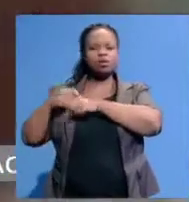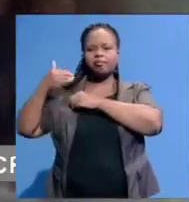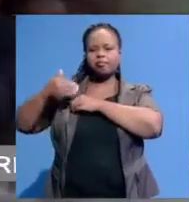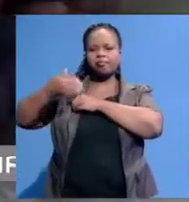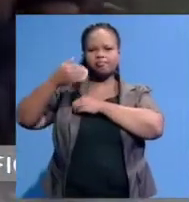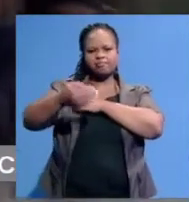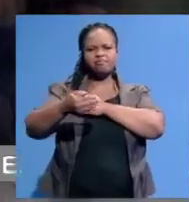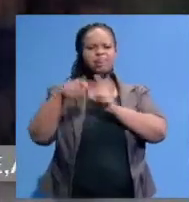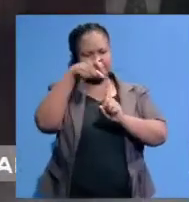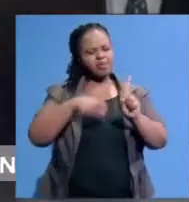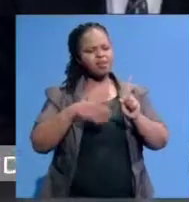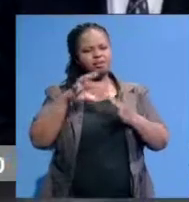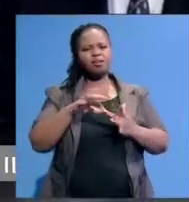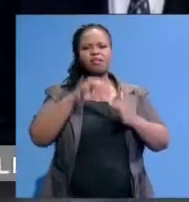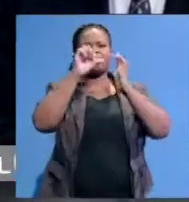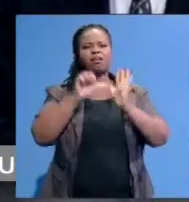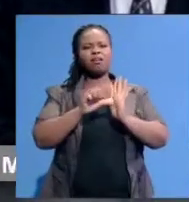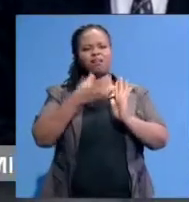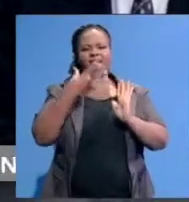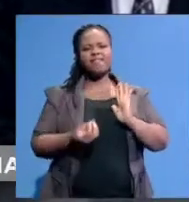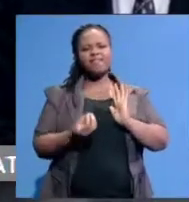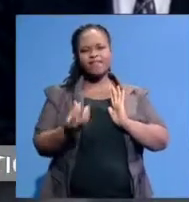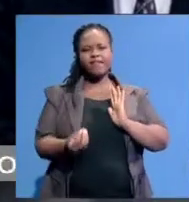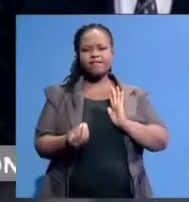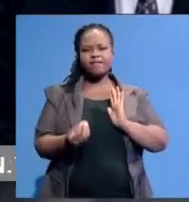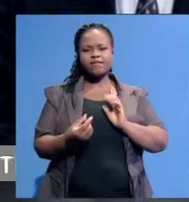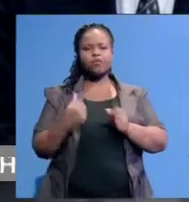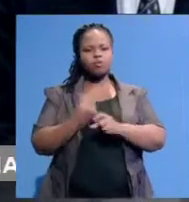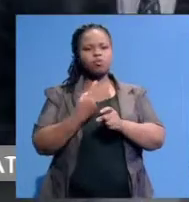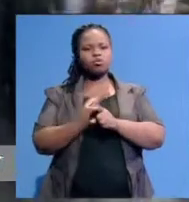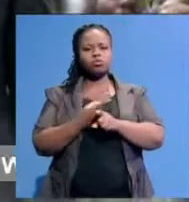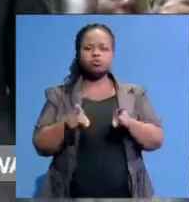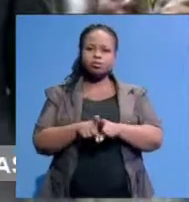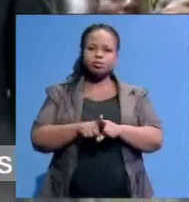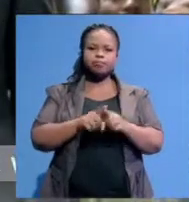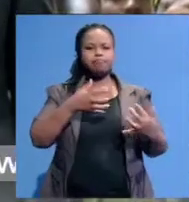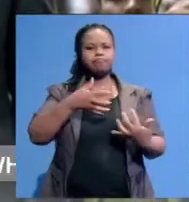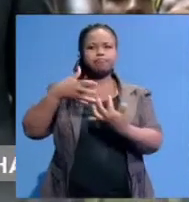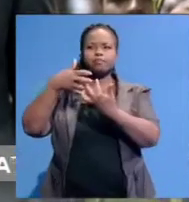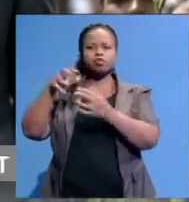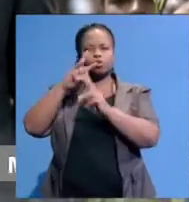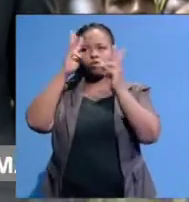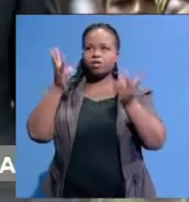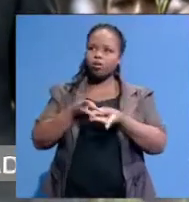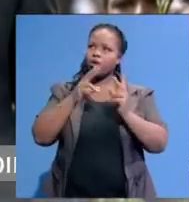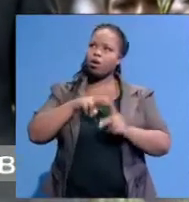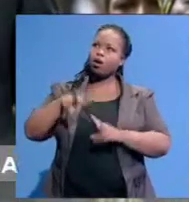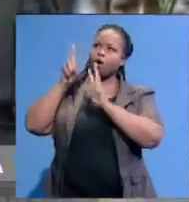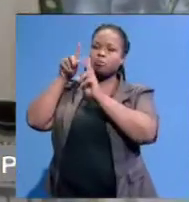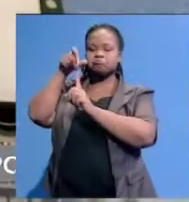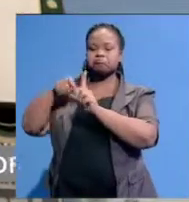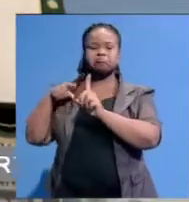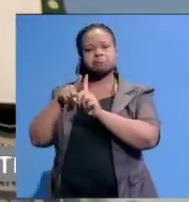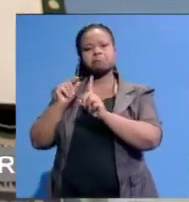name that it must promote globally. So what they understood was that